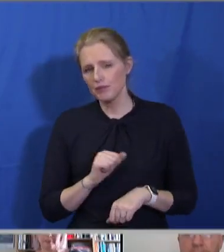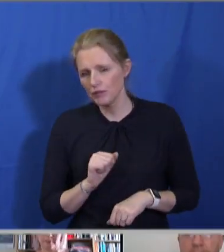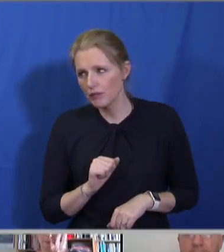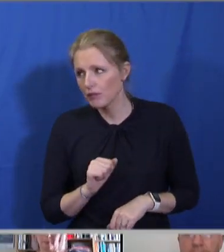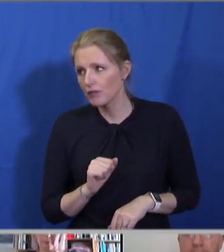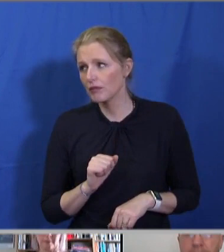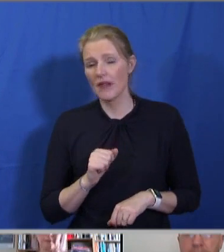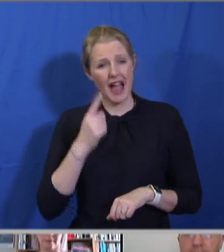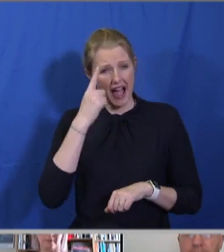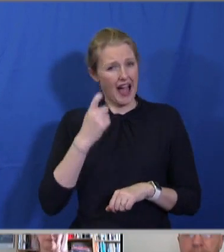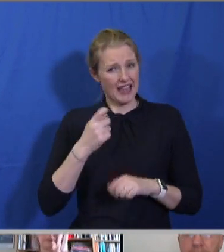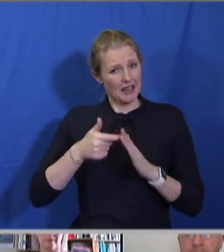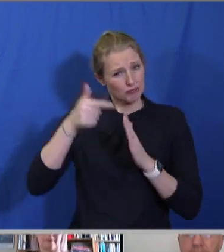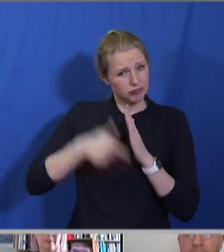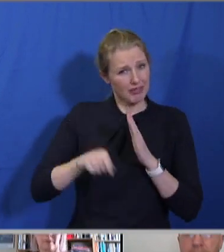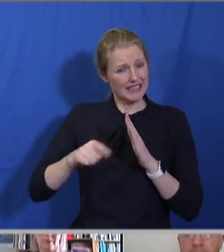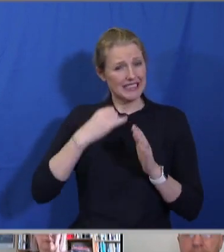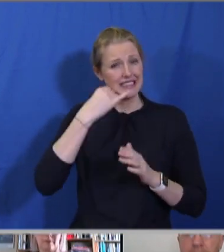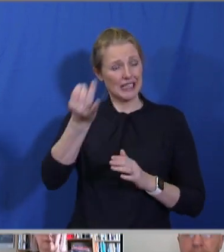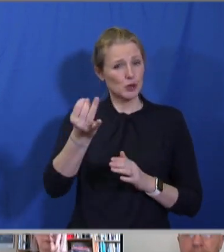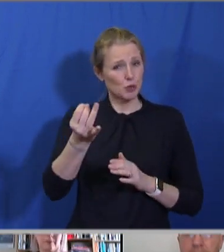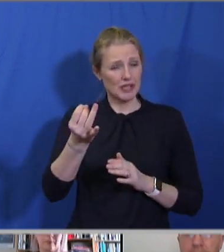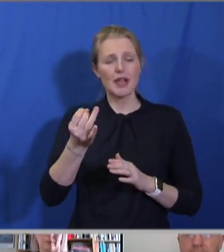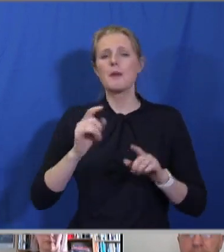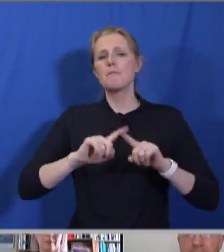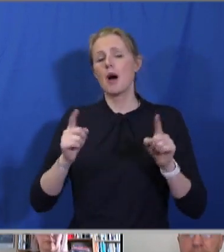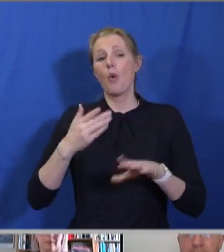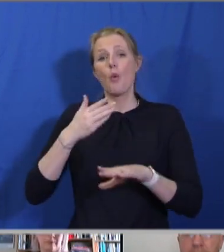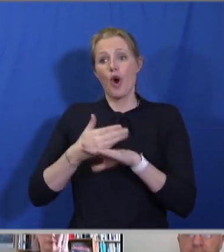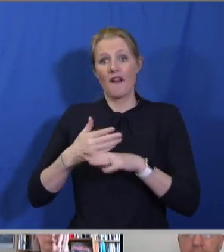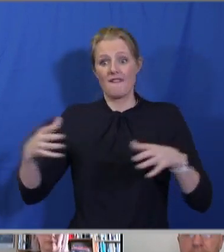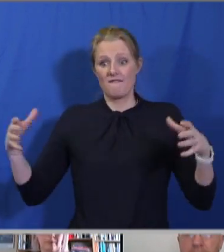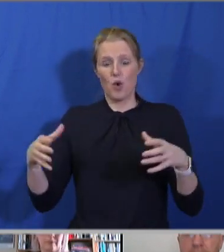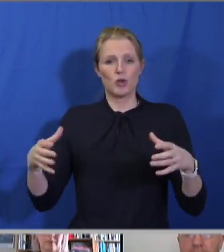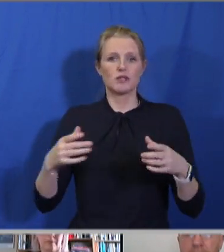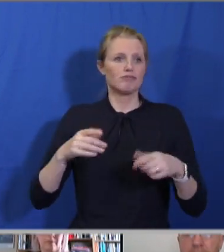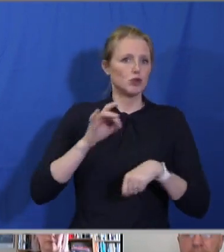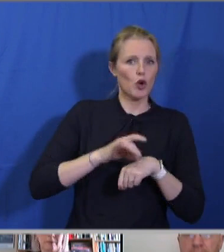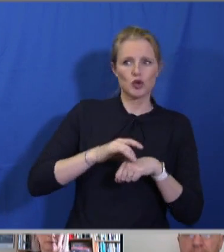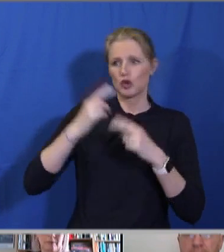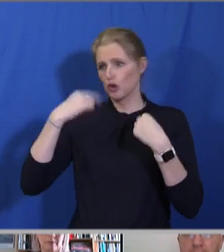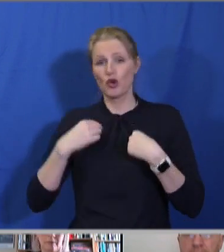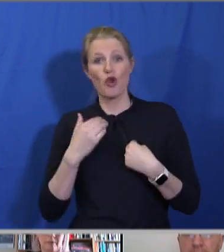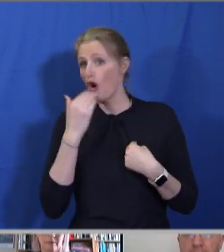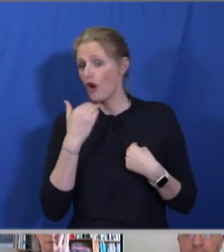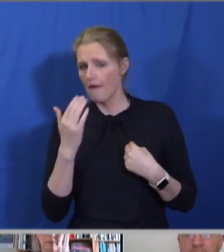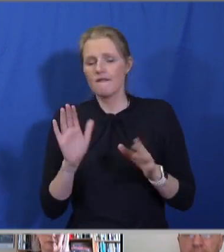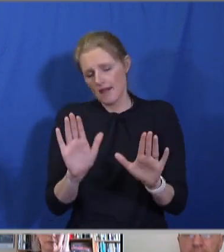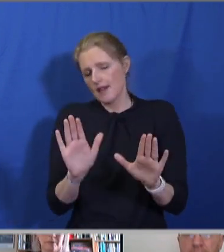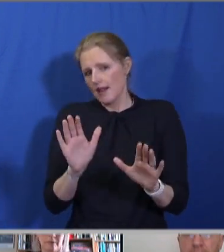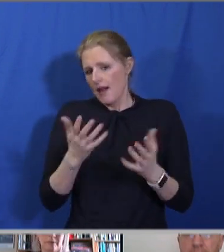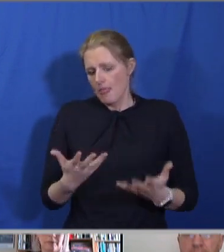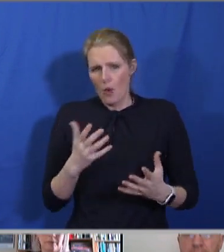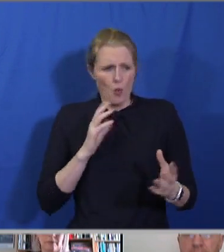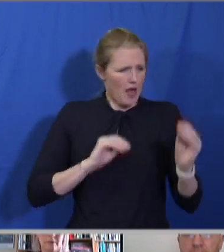can come back and talk in more detail about the access issue. In terms of the workforce issue, I've already mentioned we're doing a lot of work to understand what we need